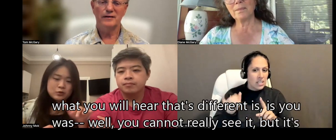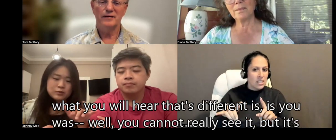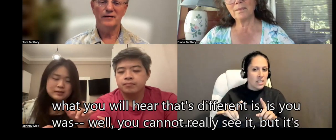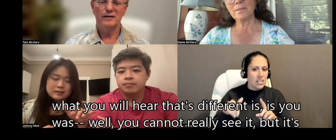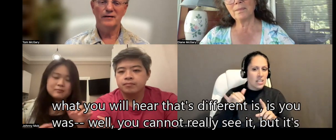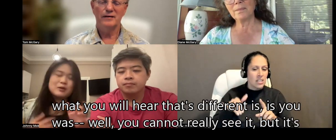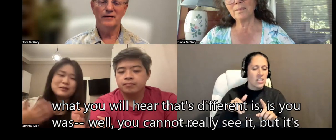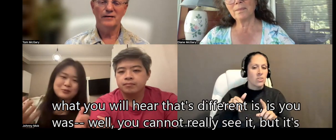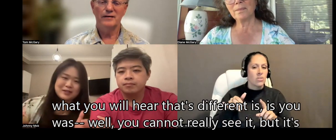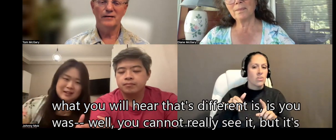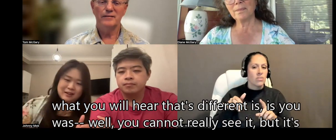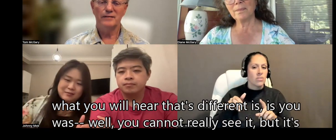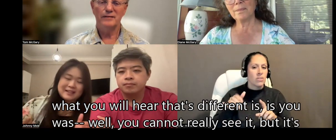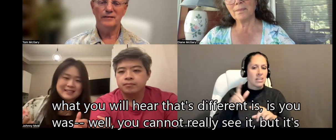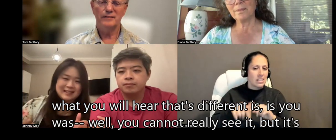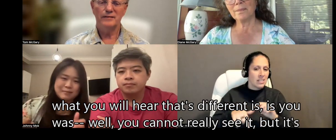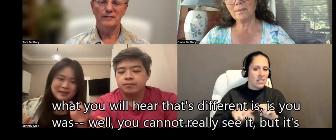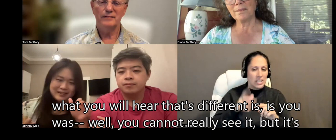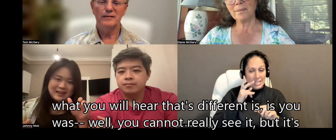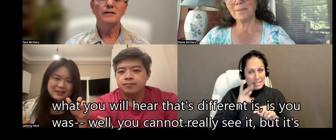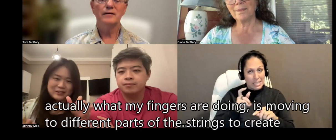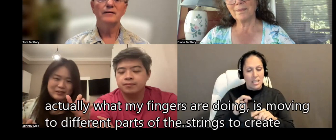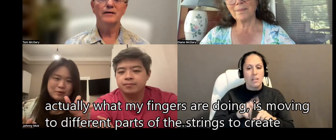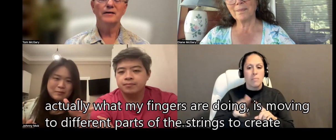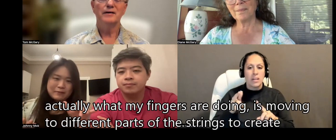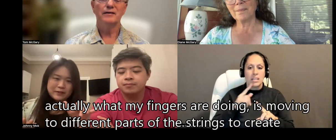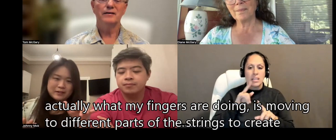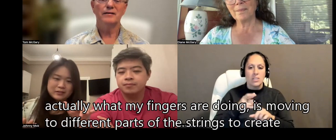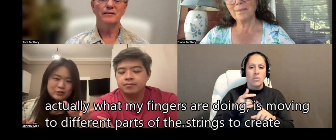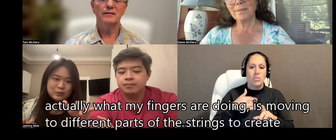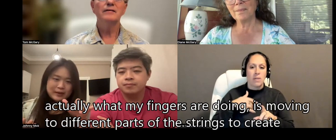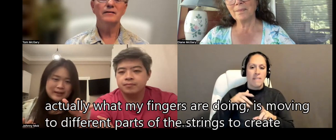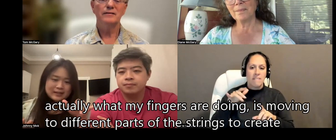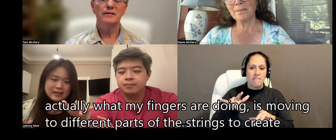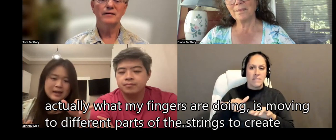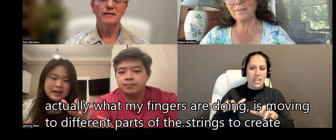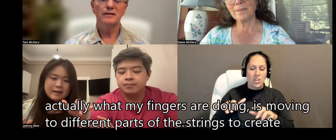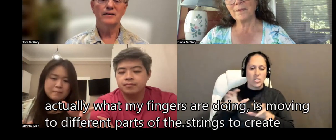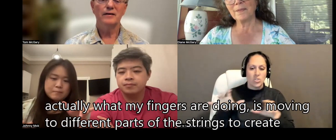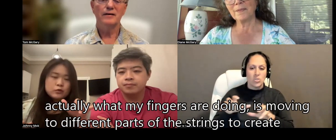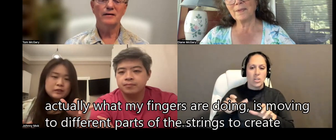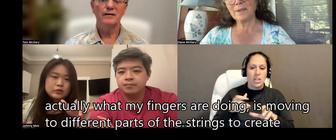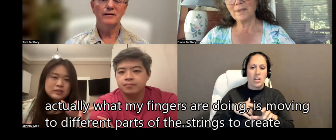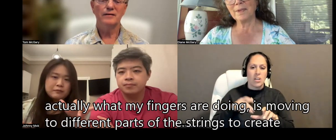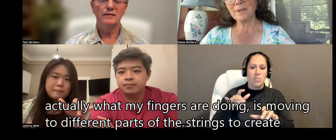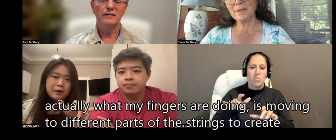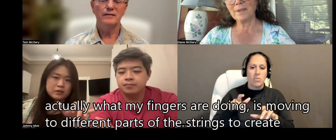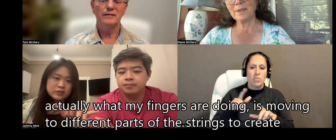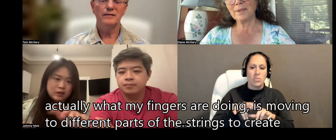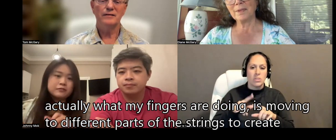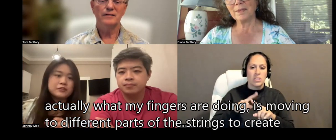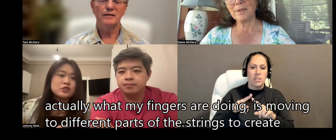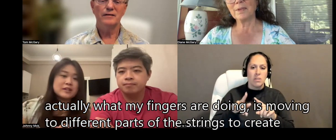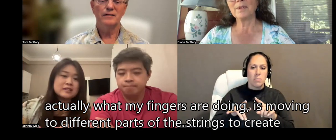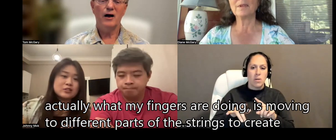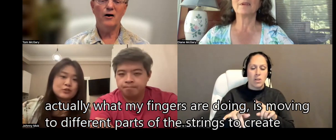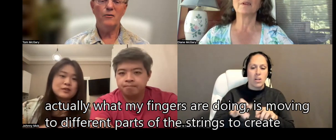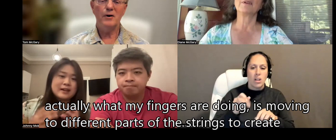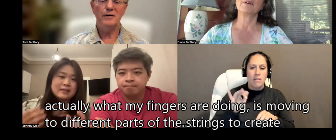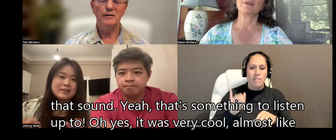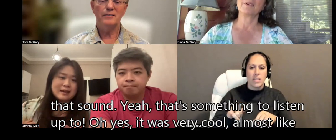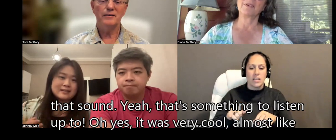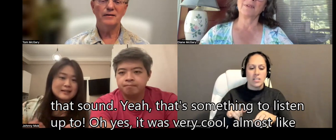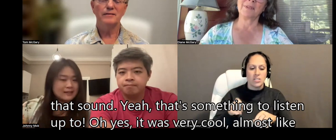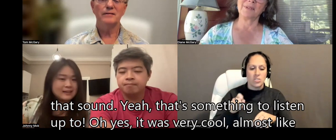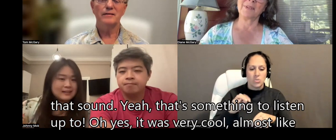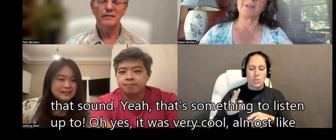is you cannot really see it, but is actually what my fingers are doing is moving to different parts of the strings to